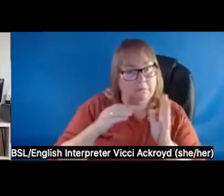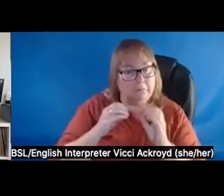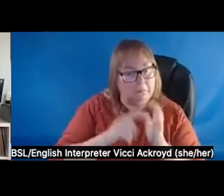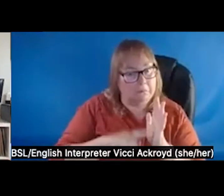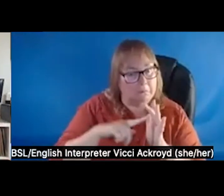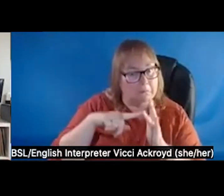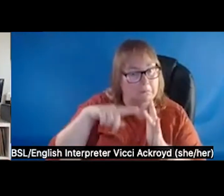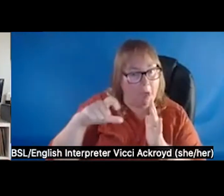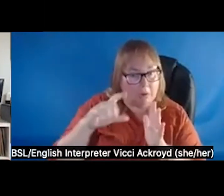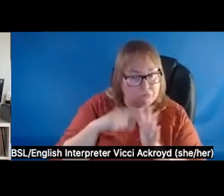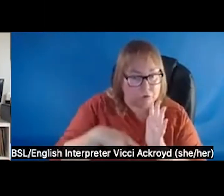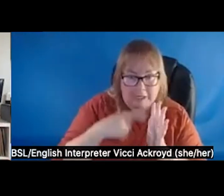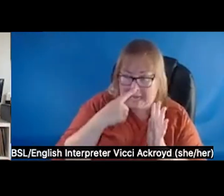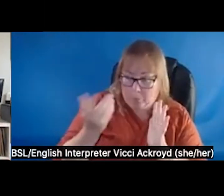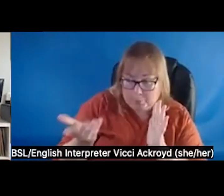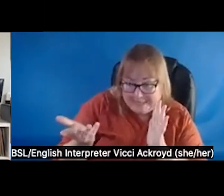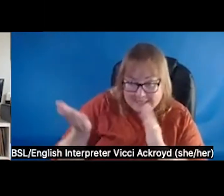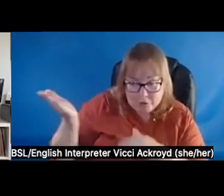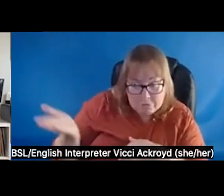use harsh light as a platform to